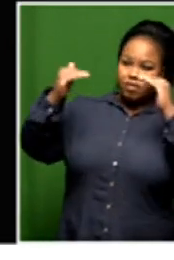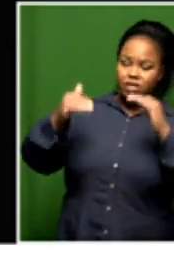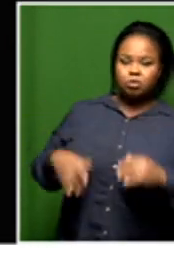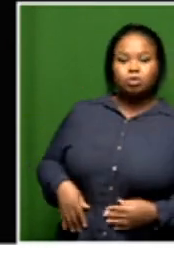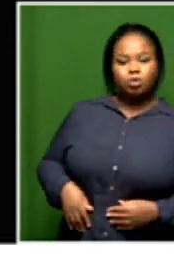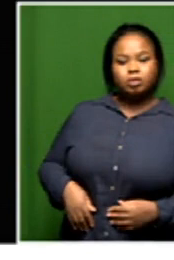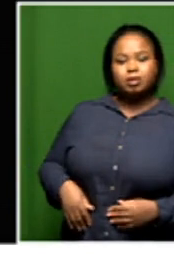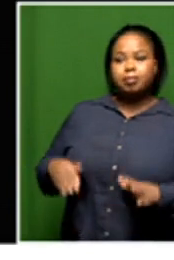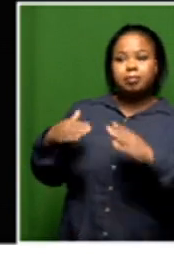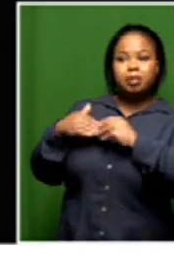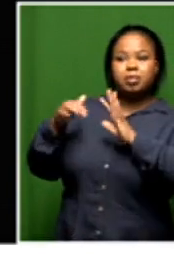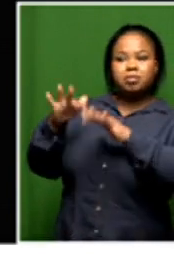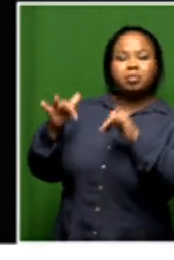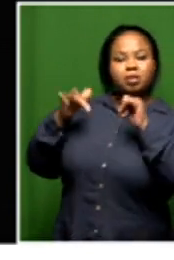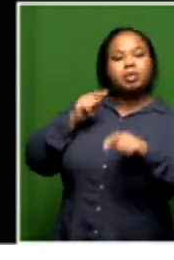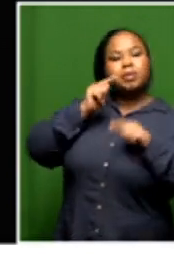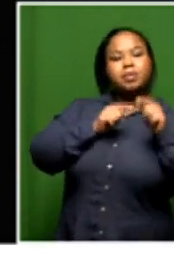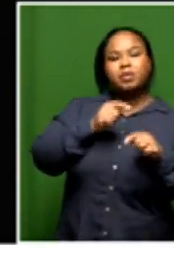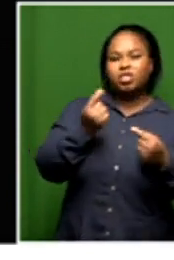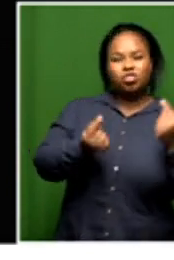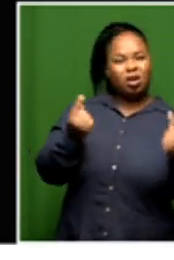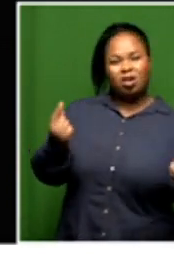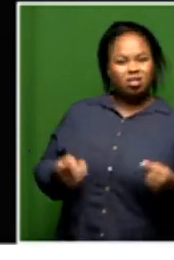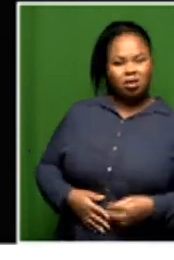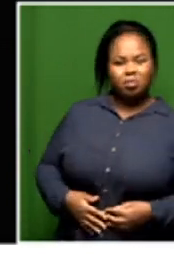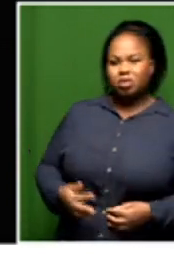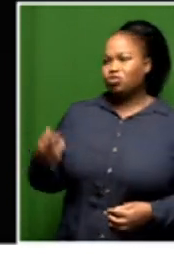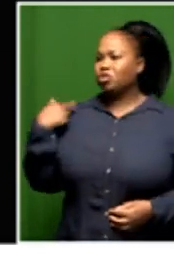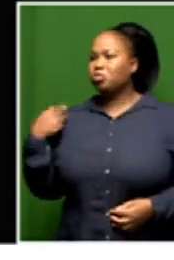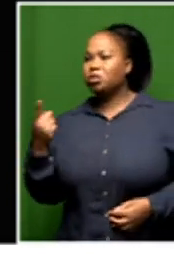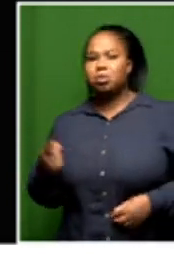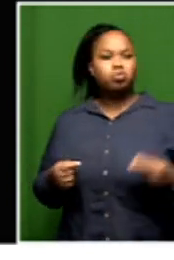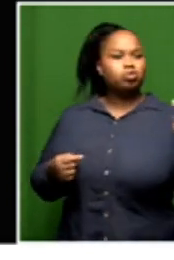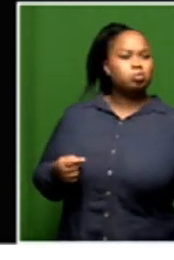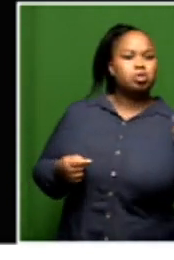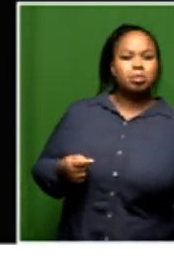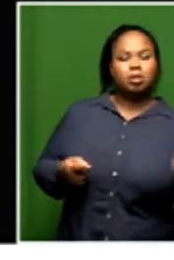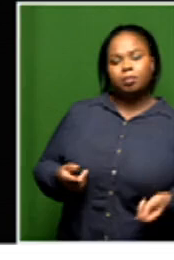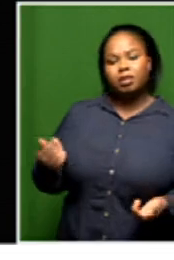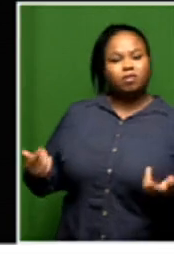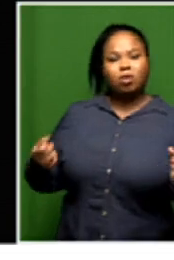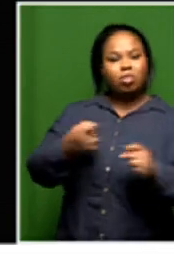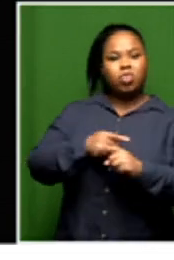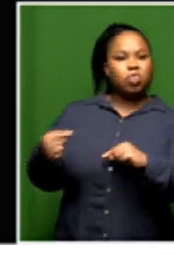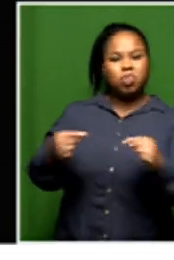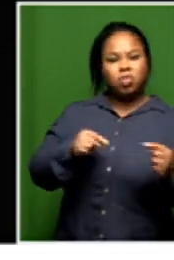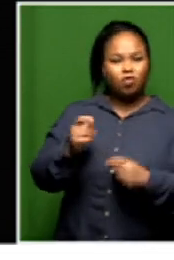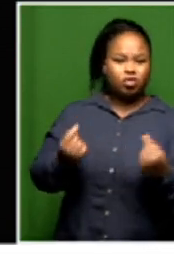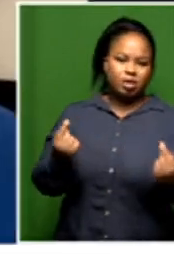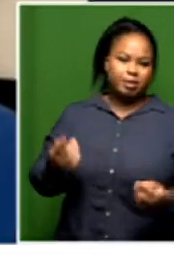of parliament levelling accusations at each other as to what's responsible for the lack of response.